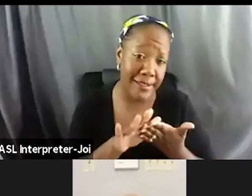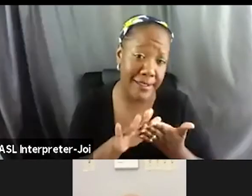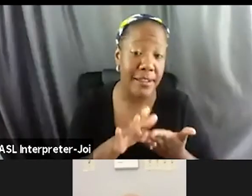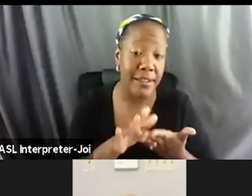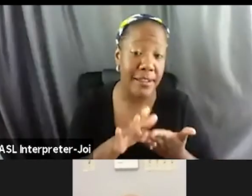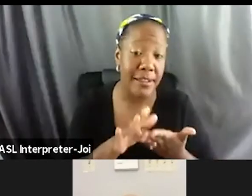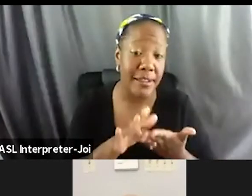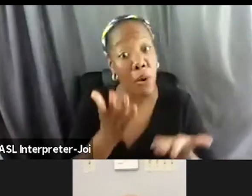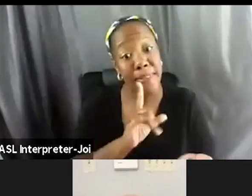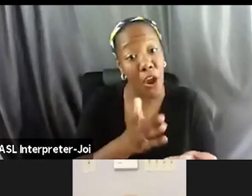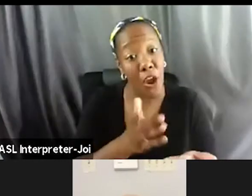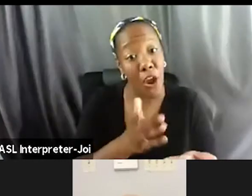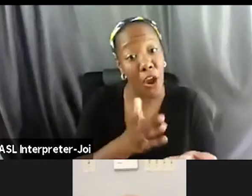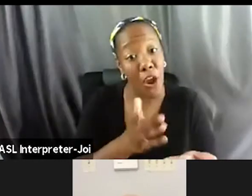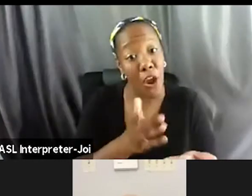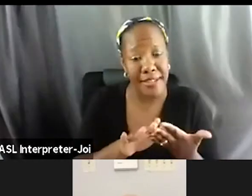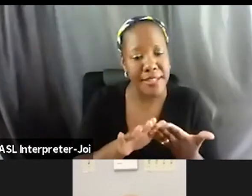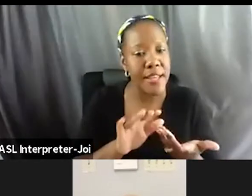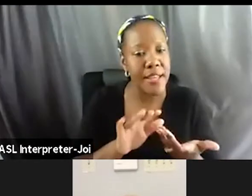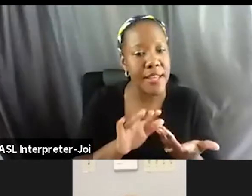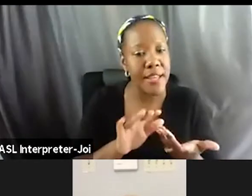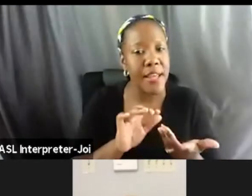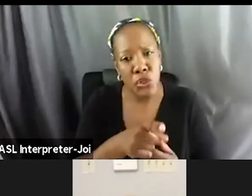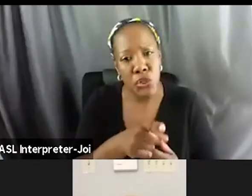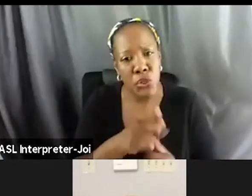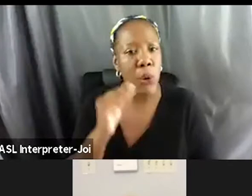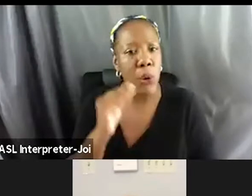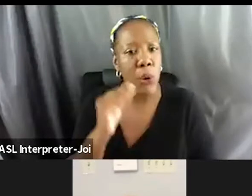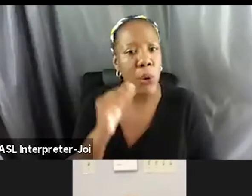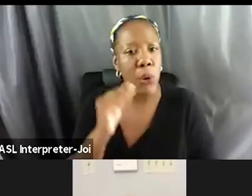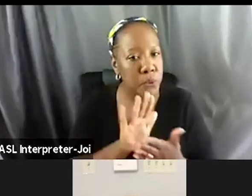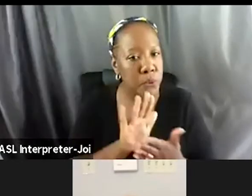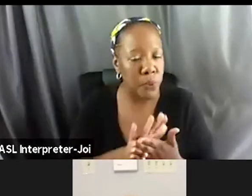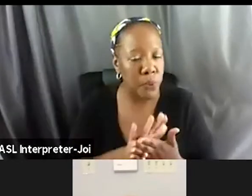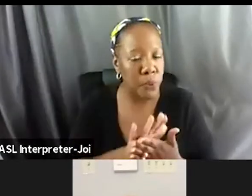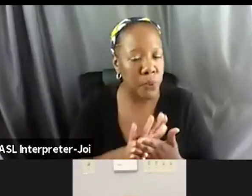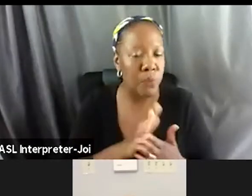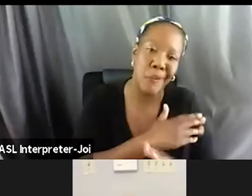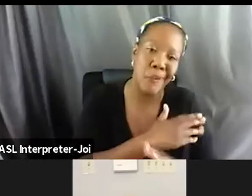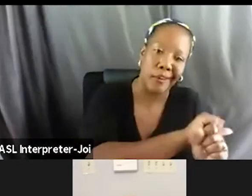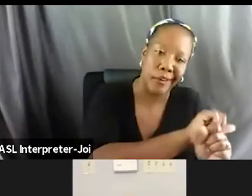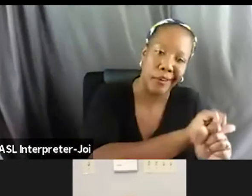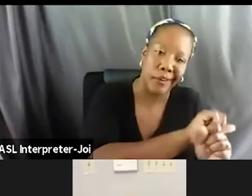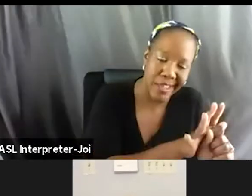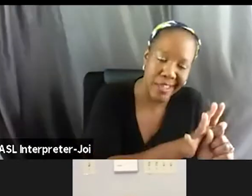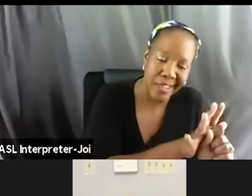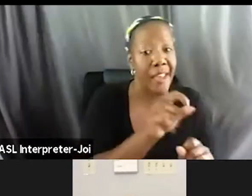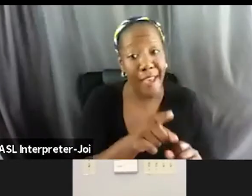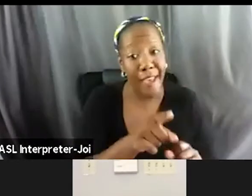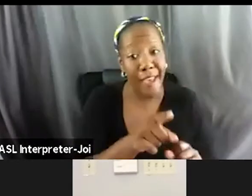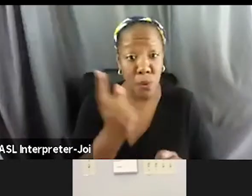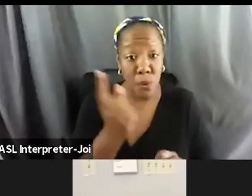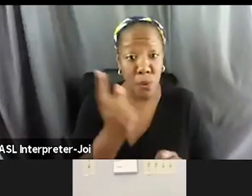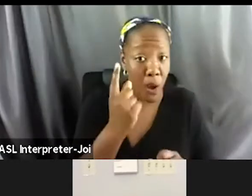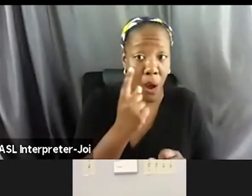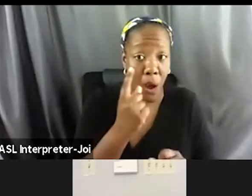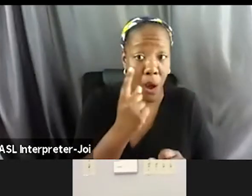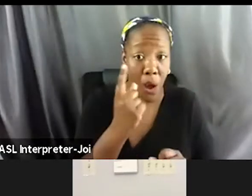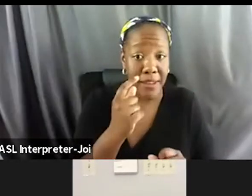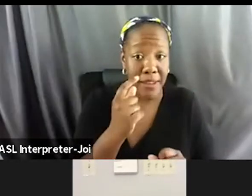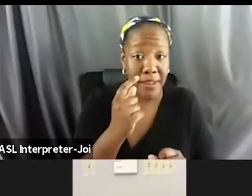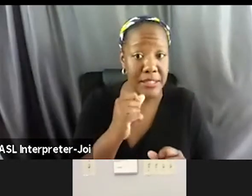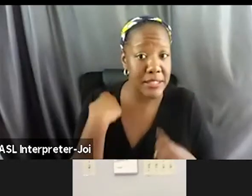do you, on a regular basis, because you're at homeschool now before COVID, how long have you not had hair,